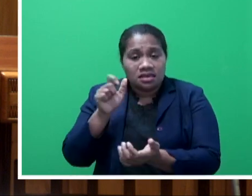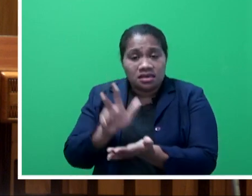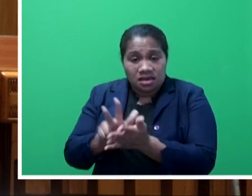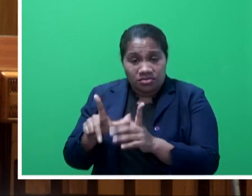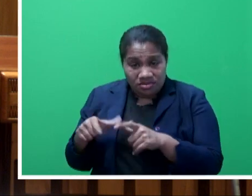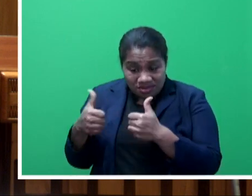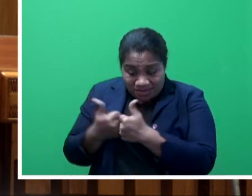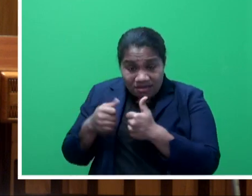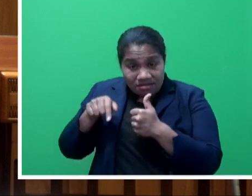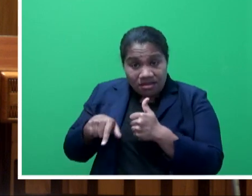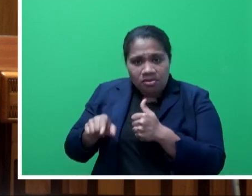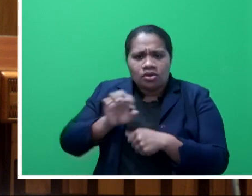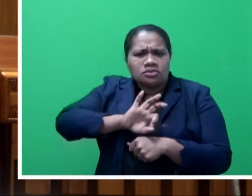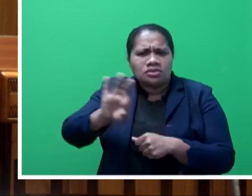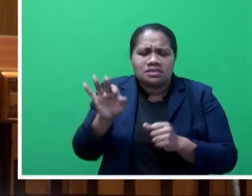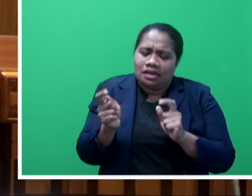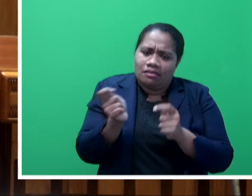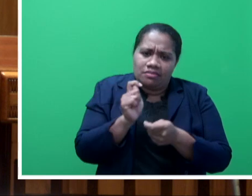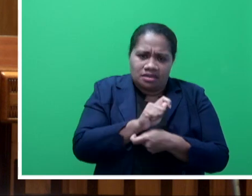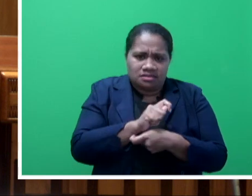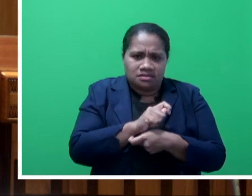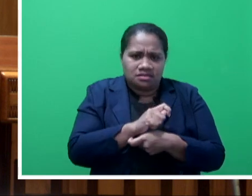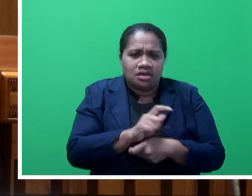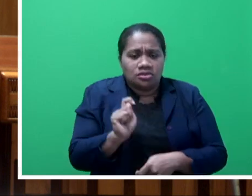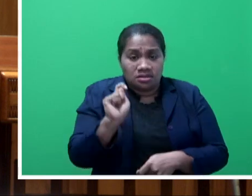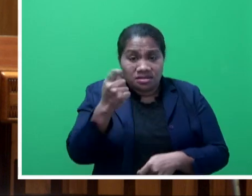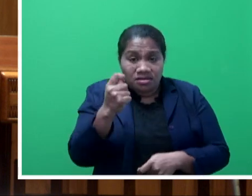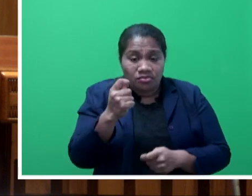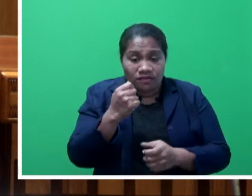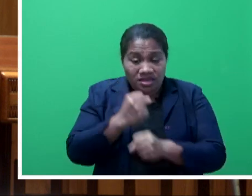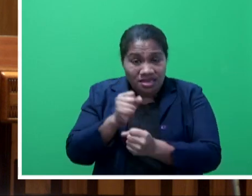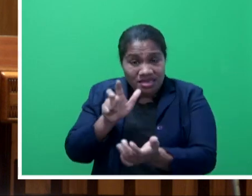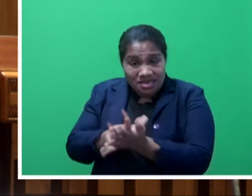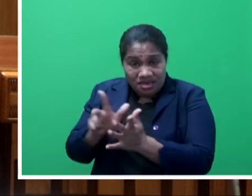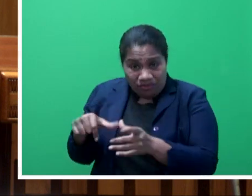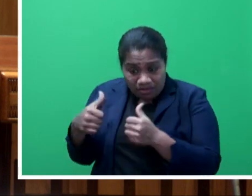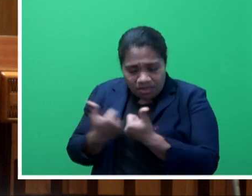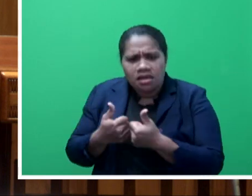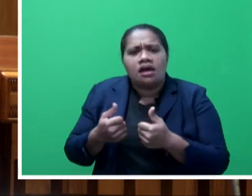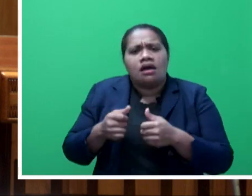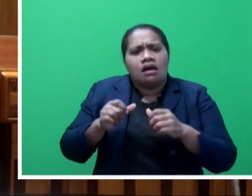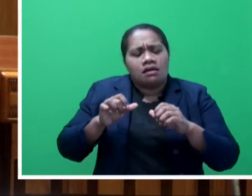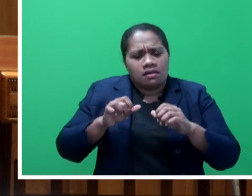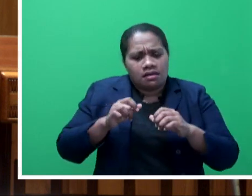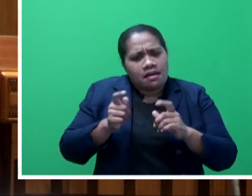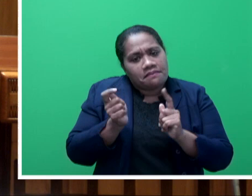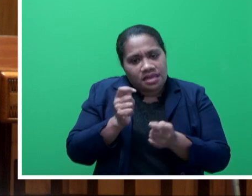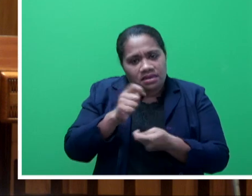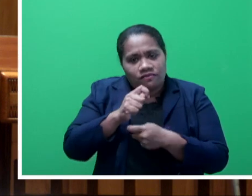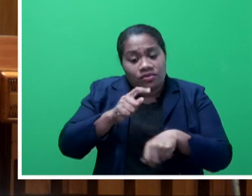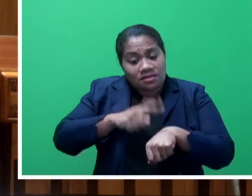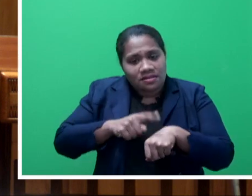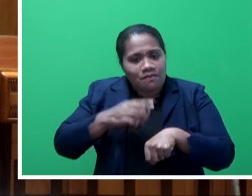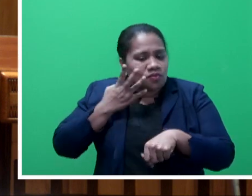amended. The term of the guarantee has been amended to the time when the loans will be paid off.